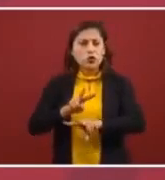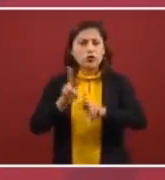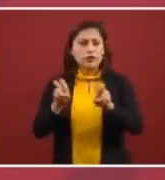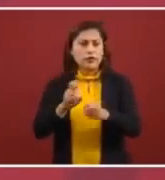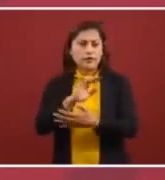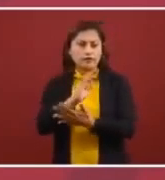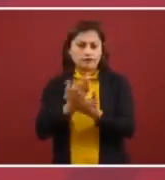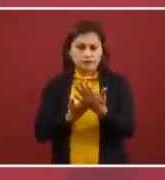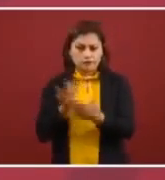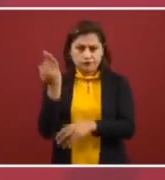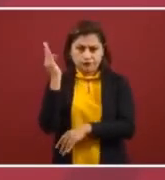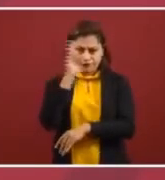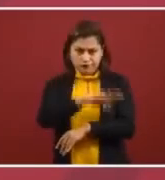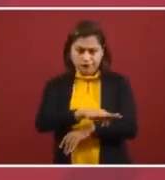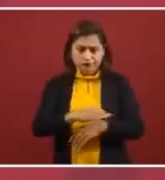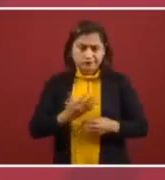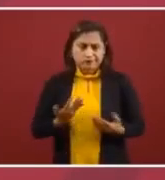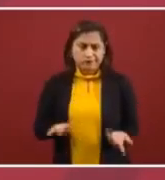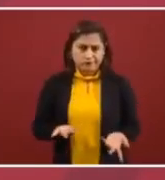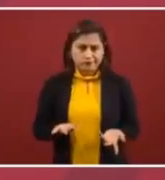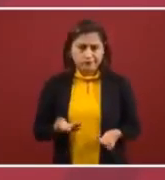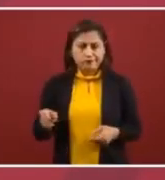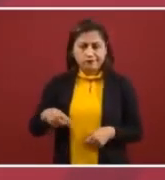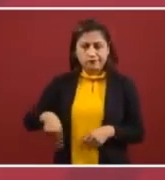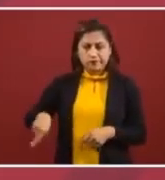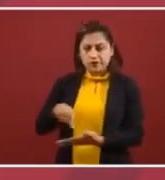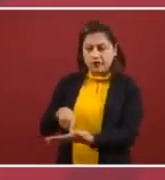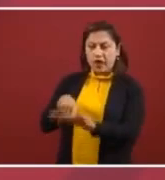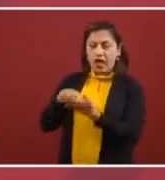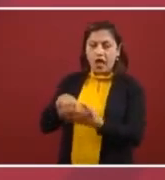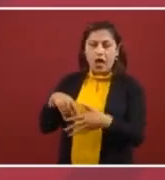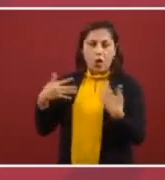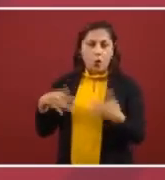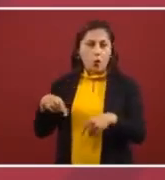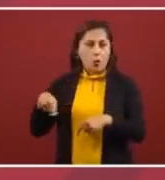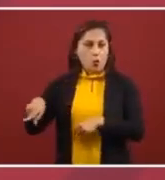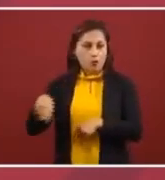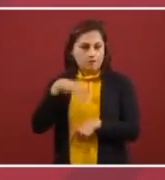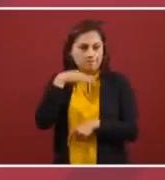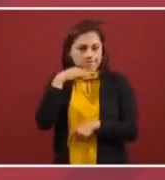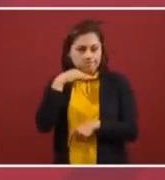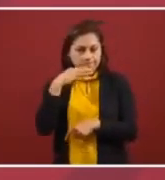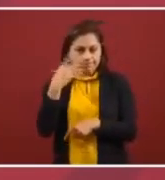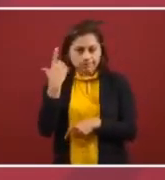So they're demonstrating exactly what they are.